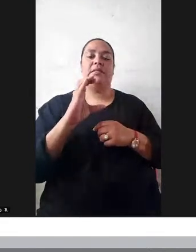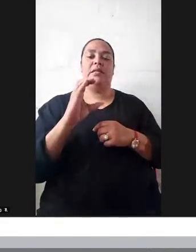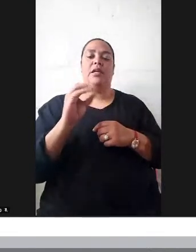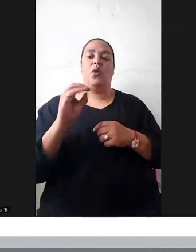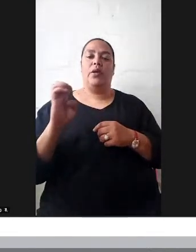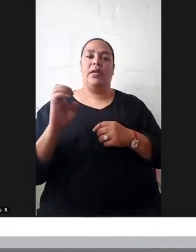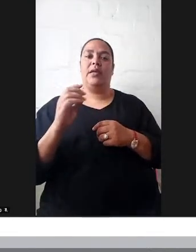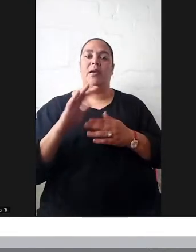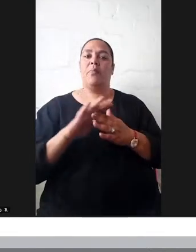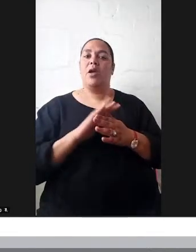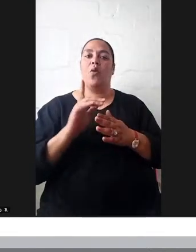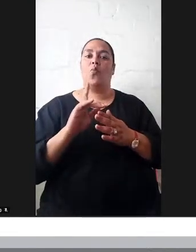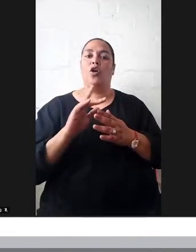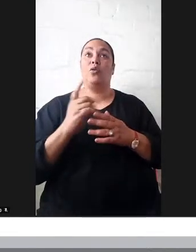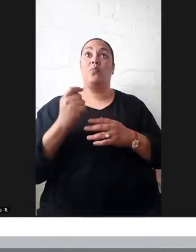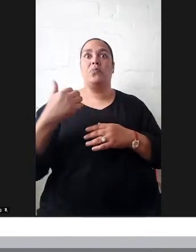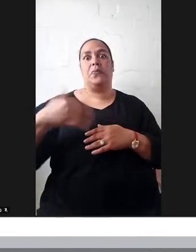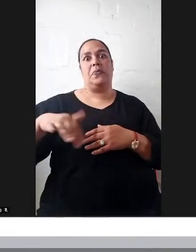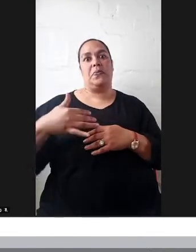too pricey